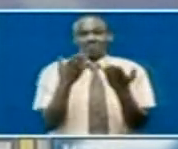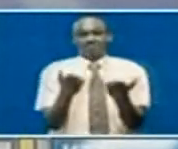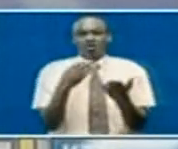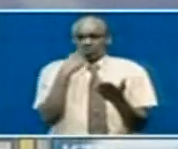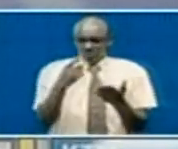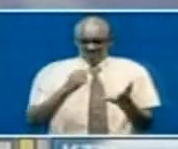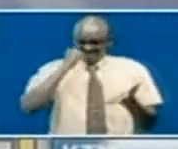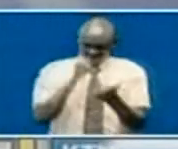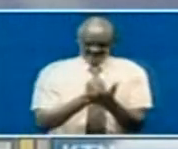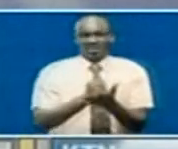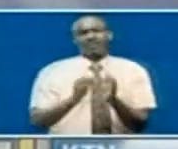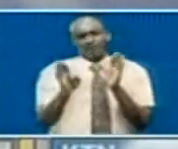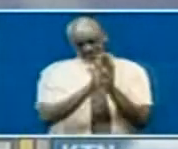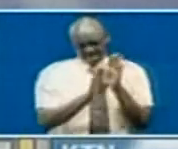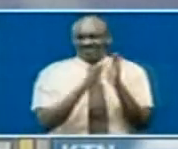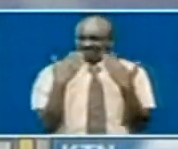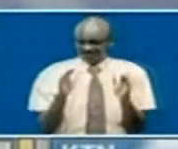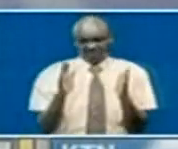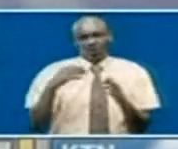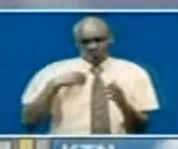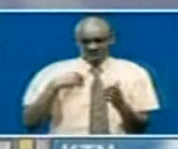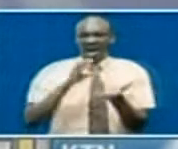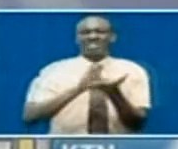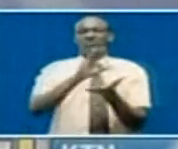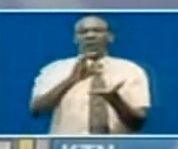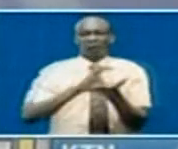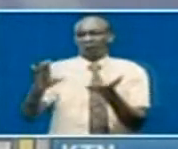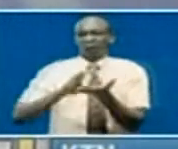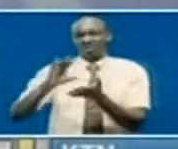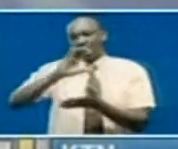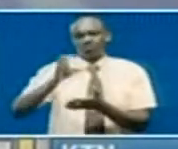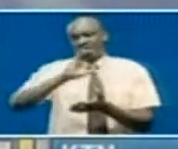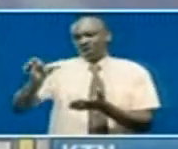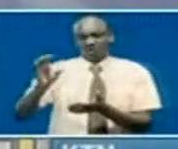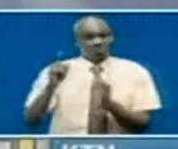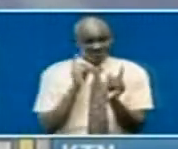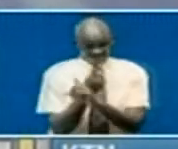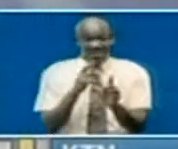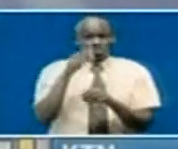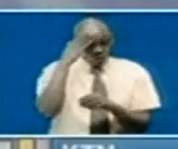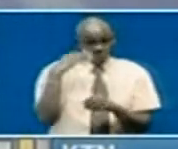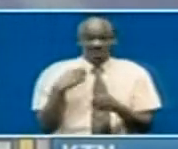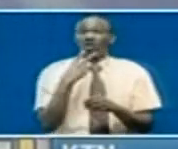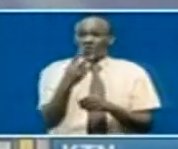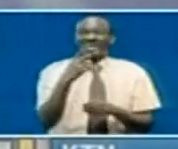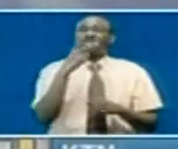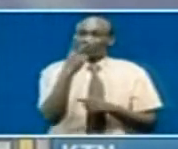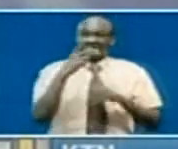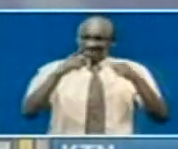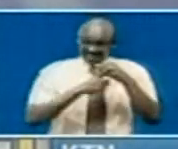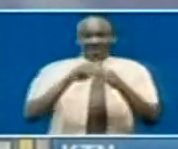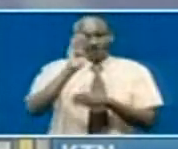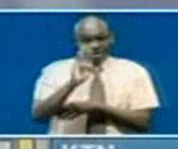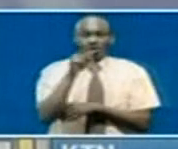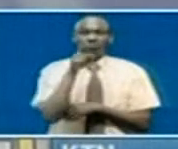rubber stamp this bill, paving way for cash to be transferred to the counties. Remember, this is 226 billion